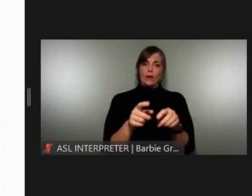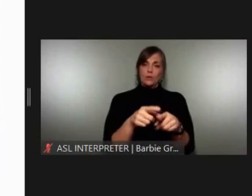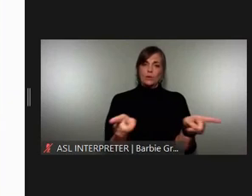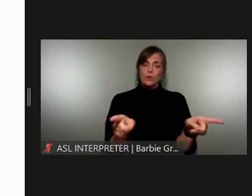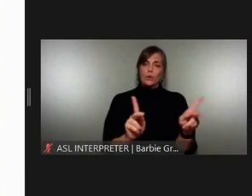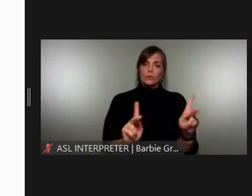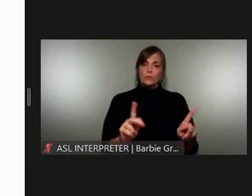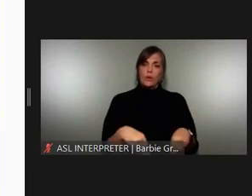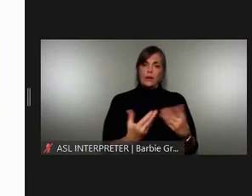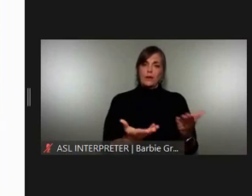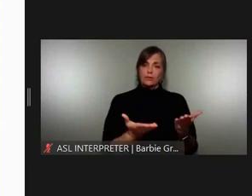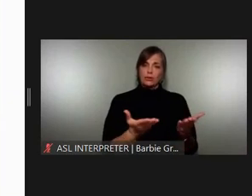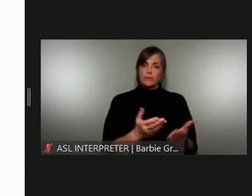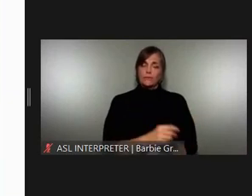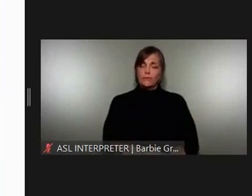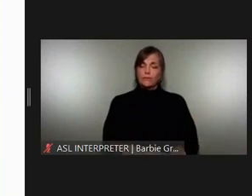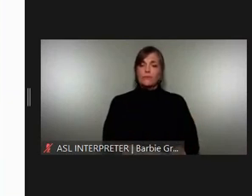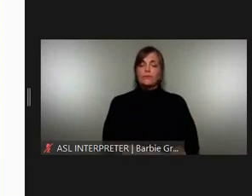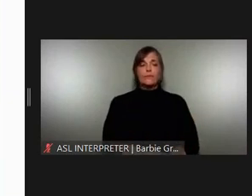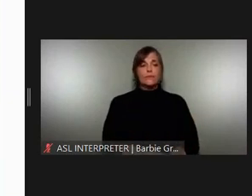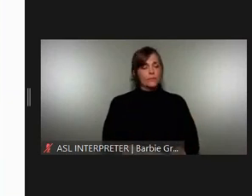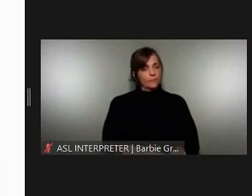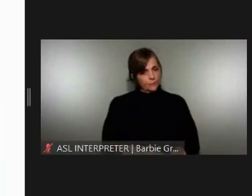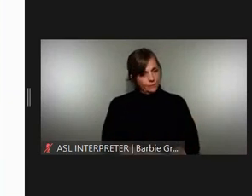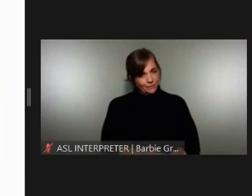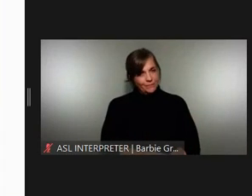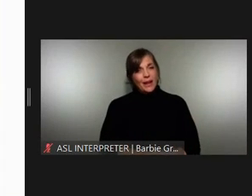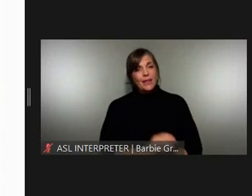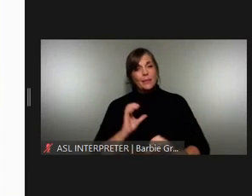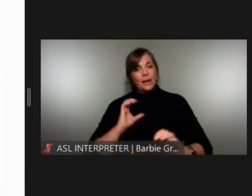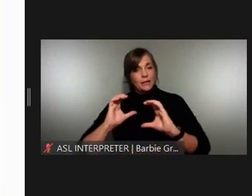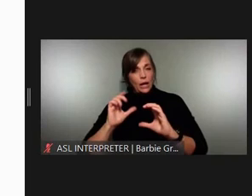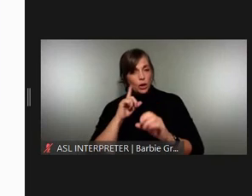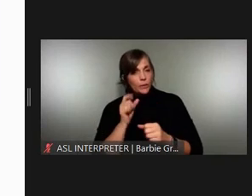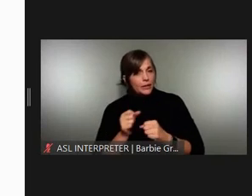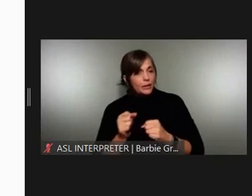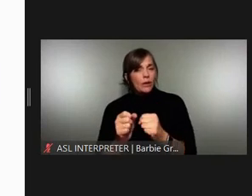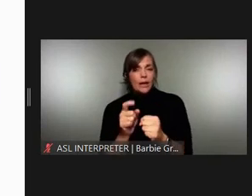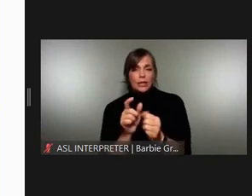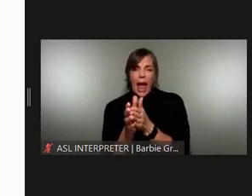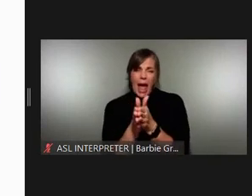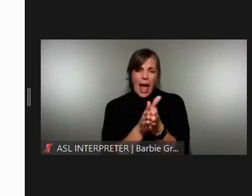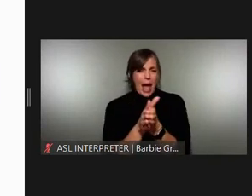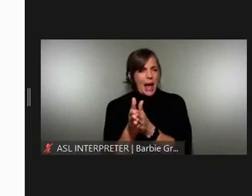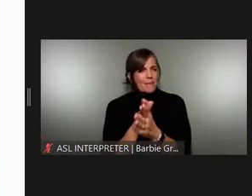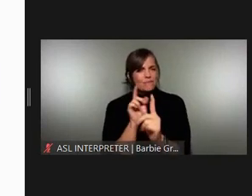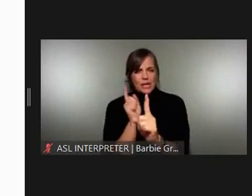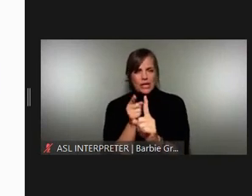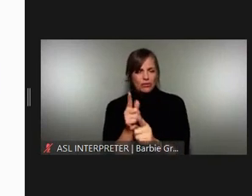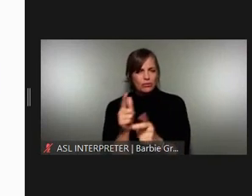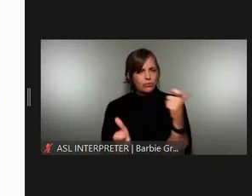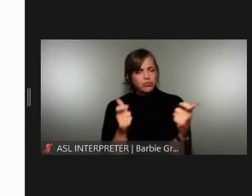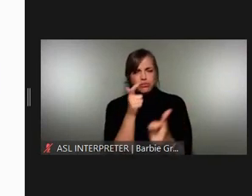which they serve. It's having a very ambitious communication strategy. So the agency that I led, we